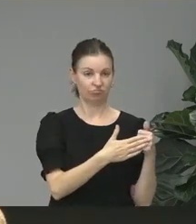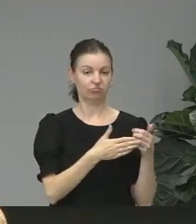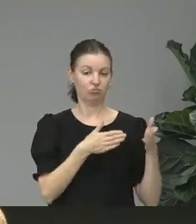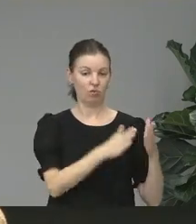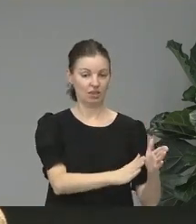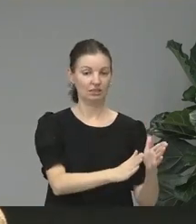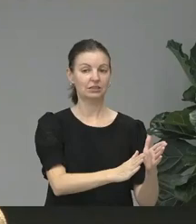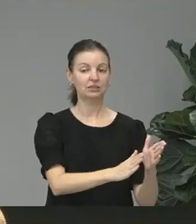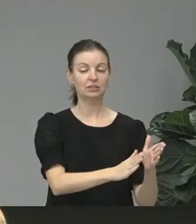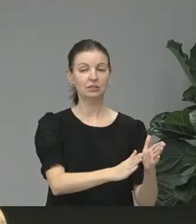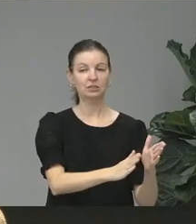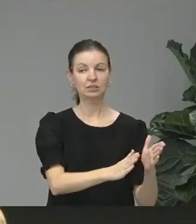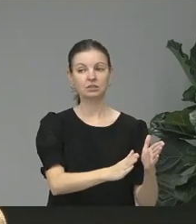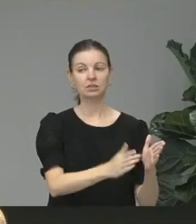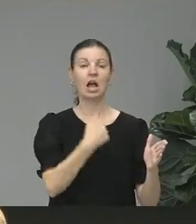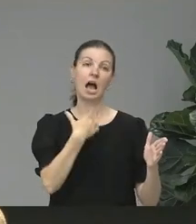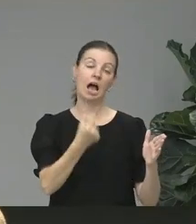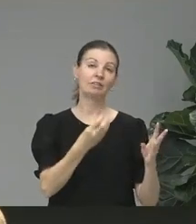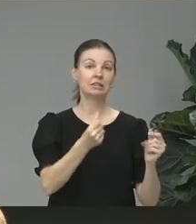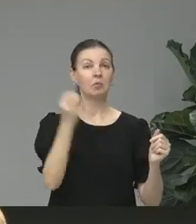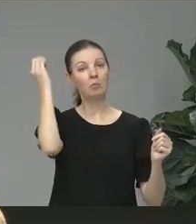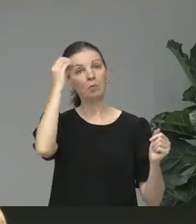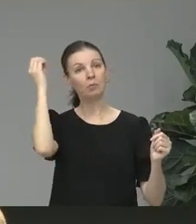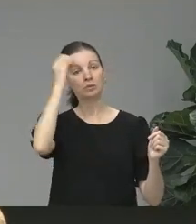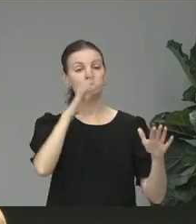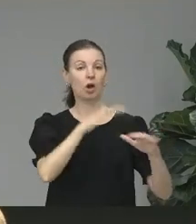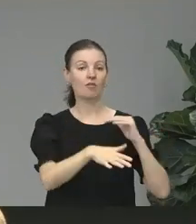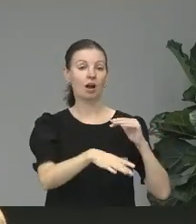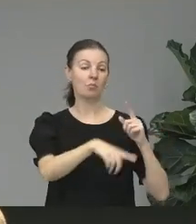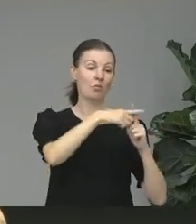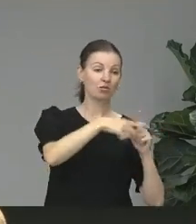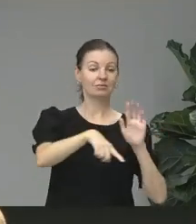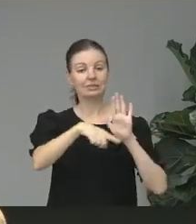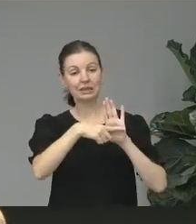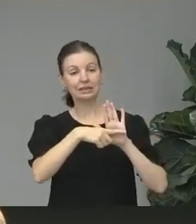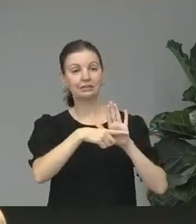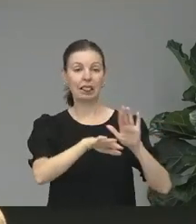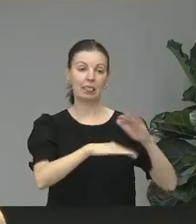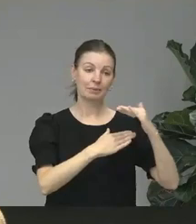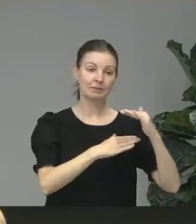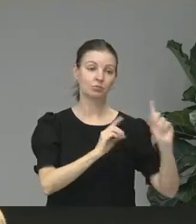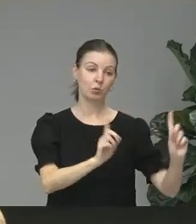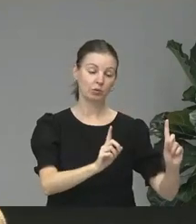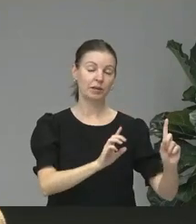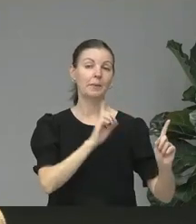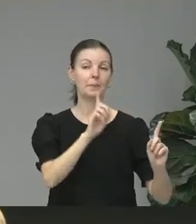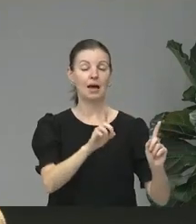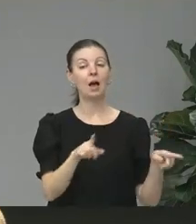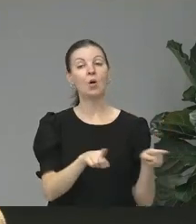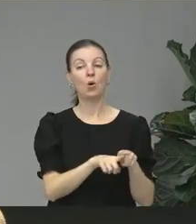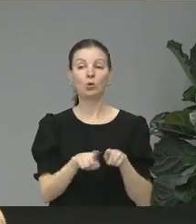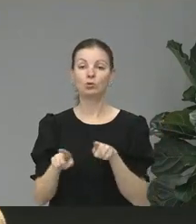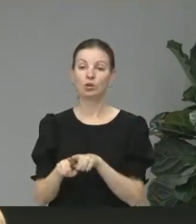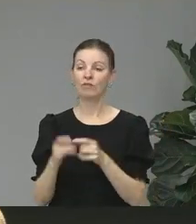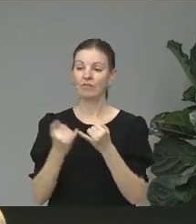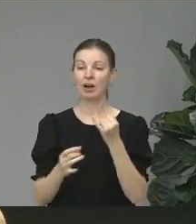about which I've got some views about how positive and what their limitations are, it also serves a very